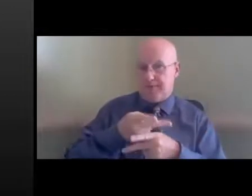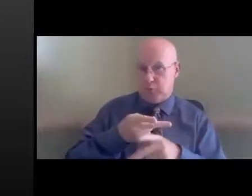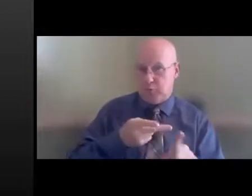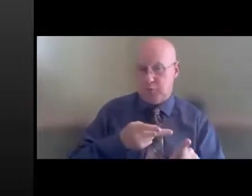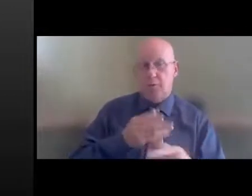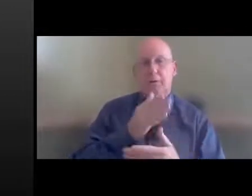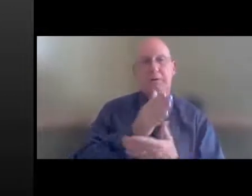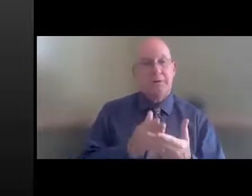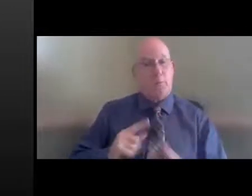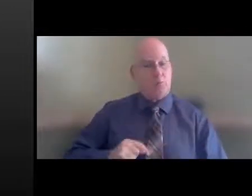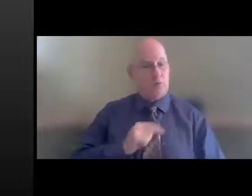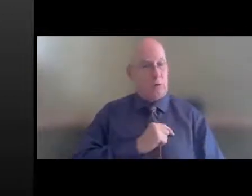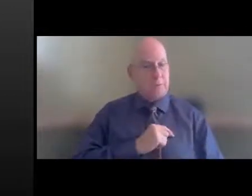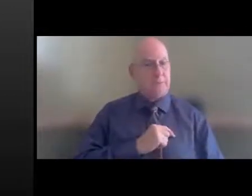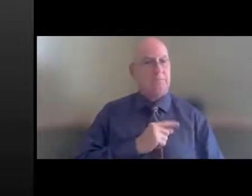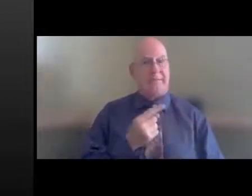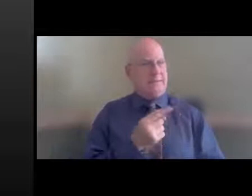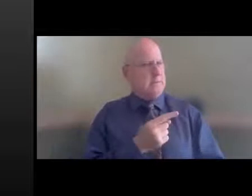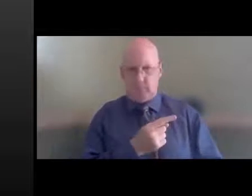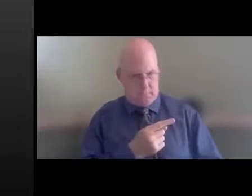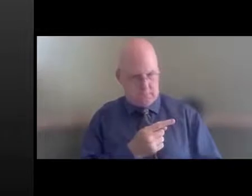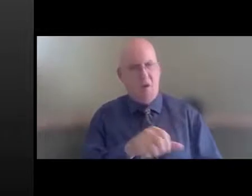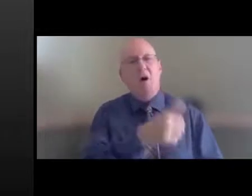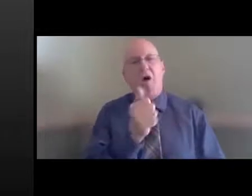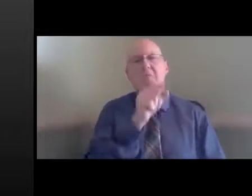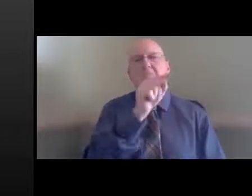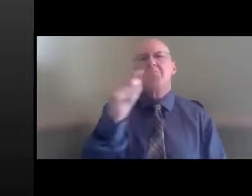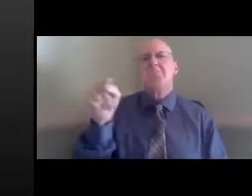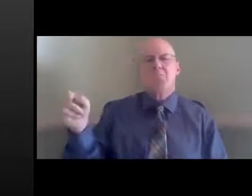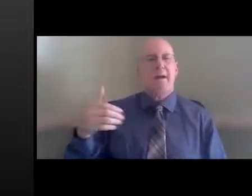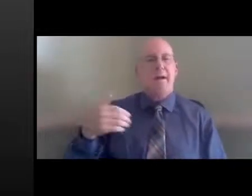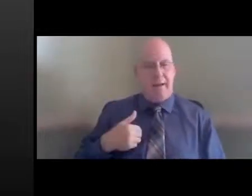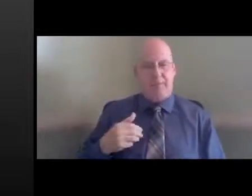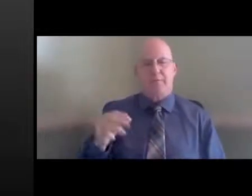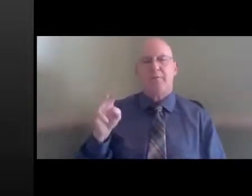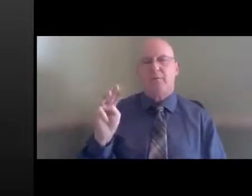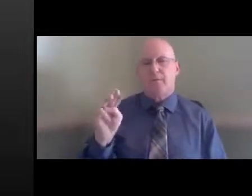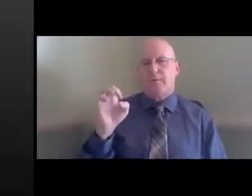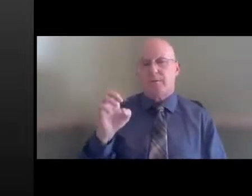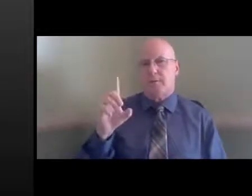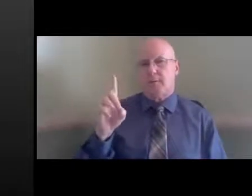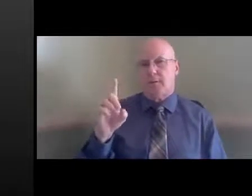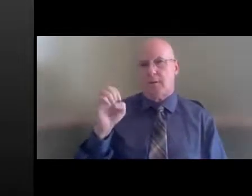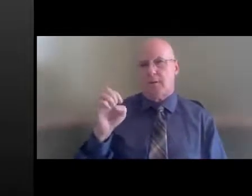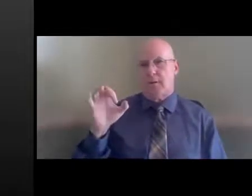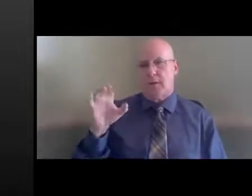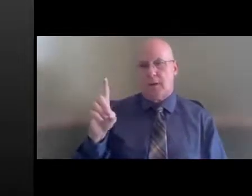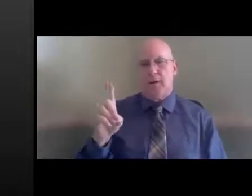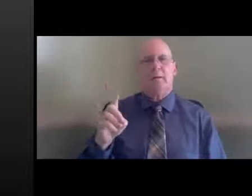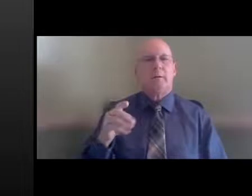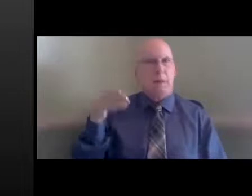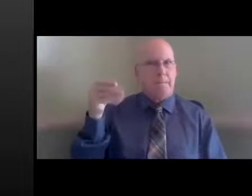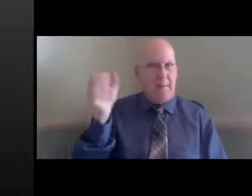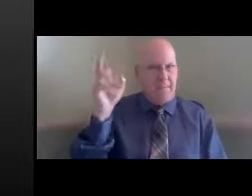of trusts, not this kind, have a Medicaid payback when the beneficiary passes away. What